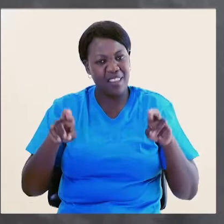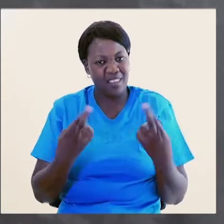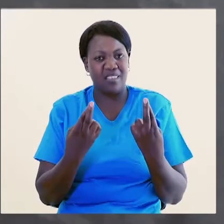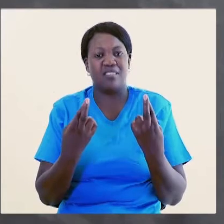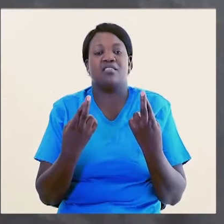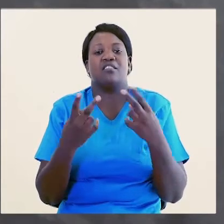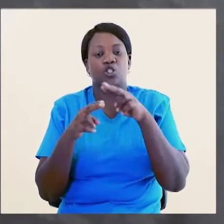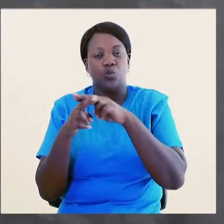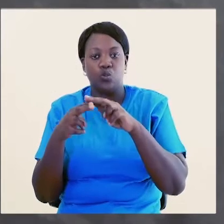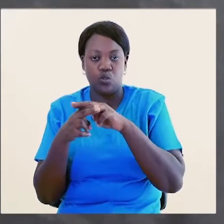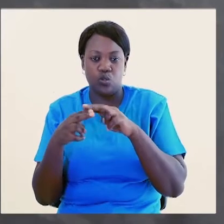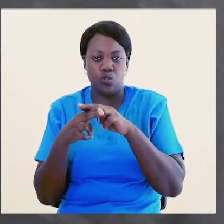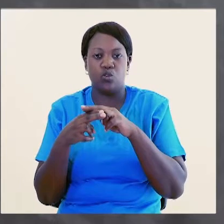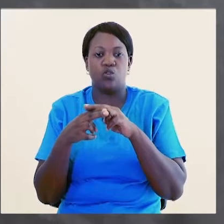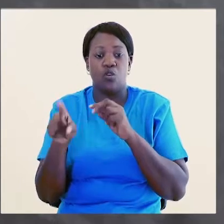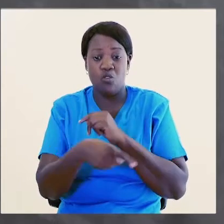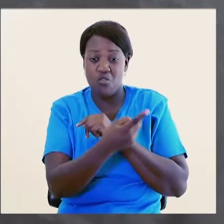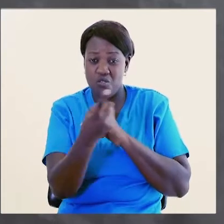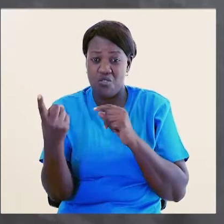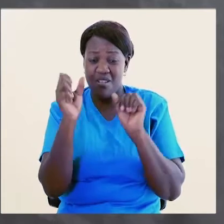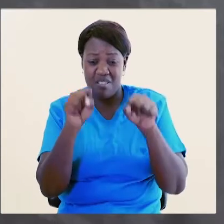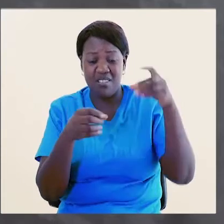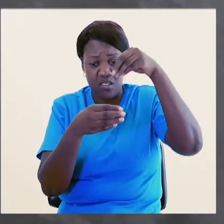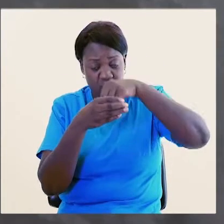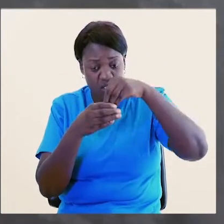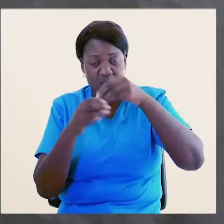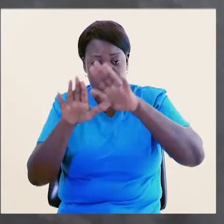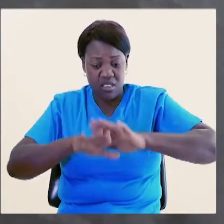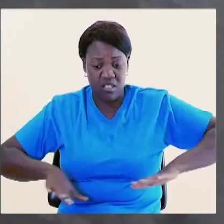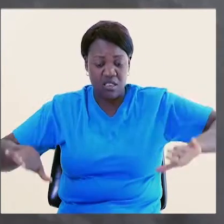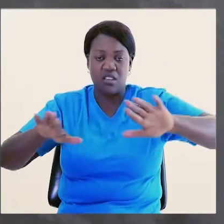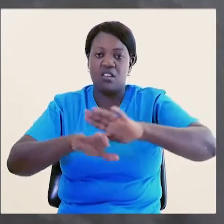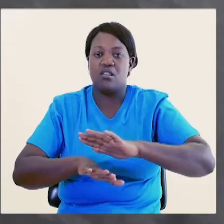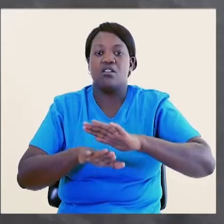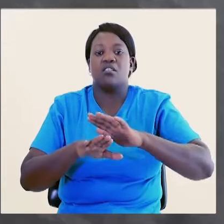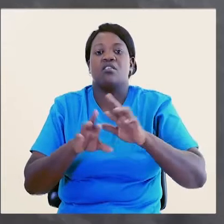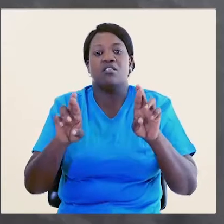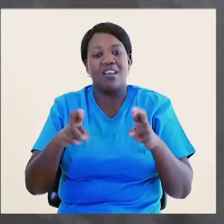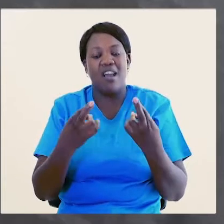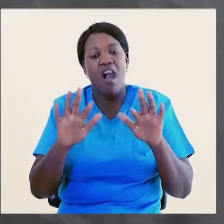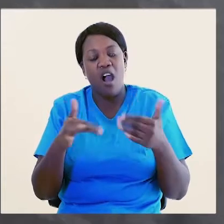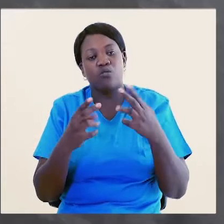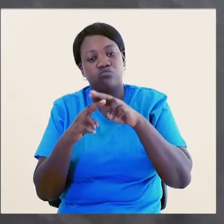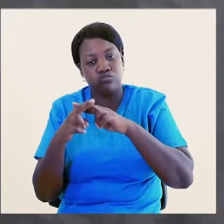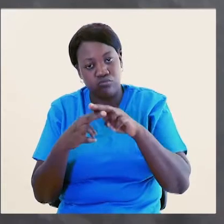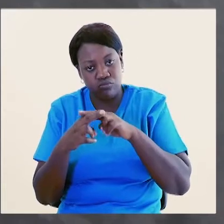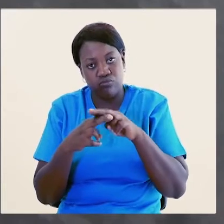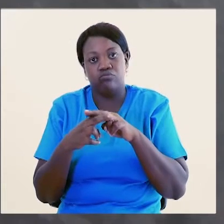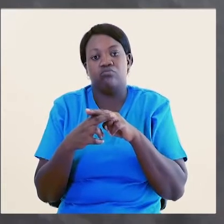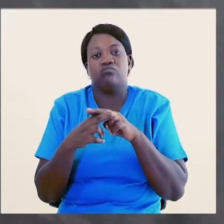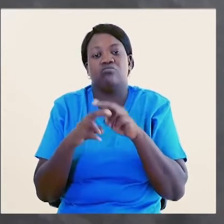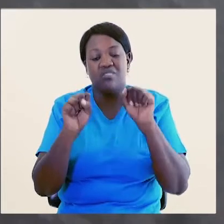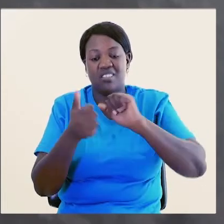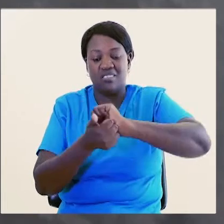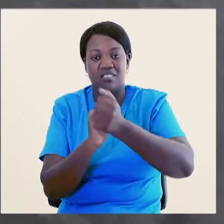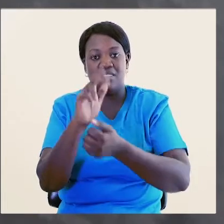depend. We influence and have an impact on our natural resources, and they have an impact on us. So we